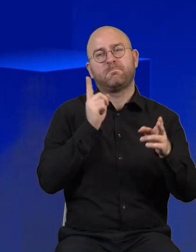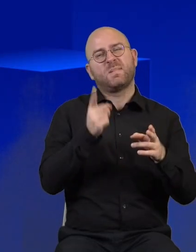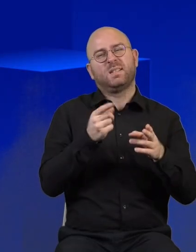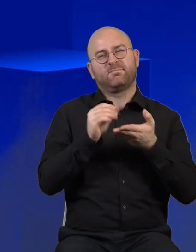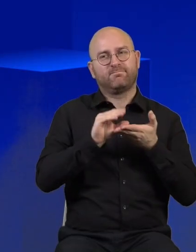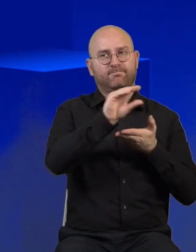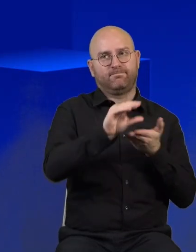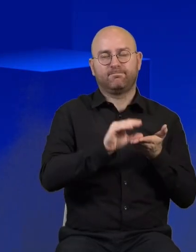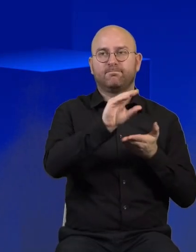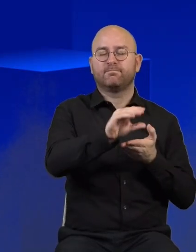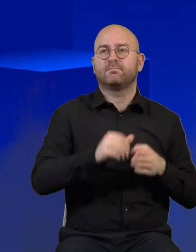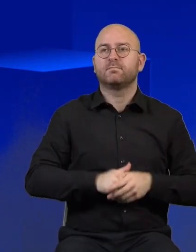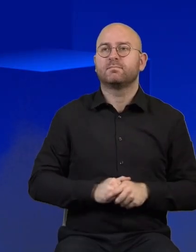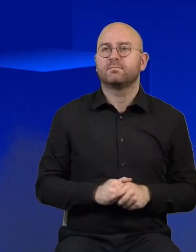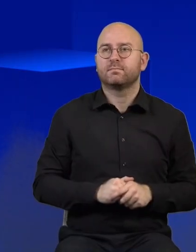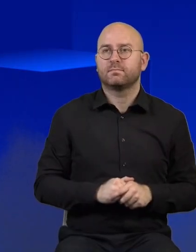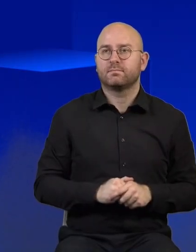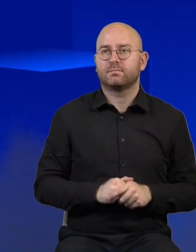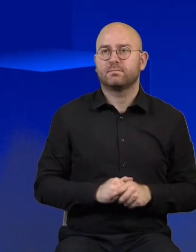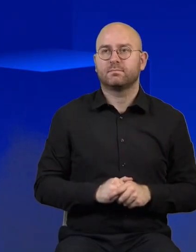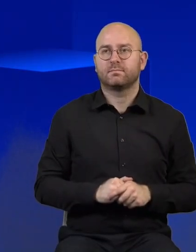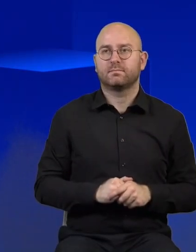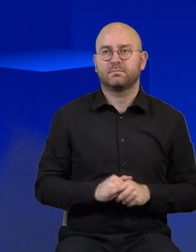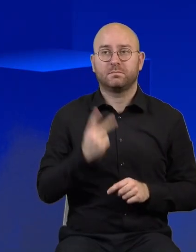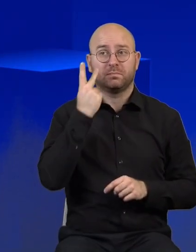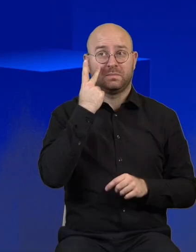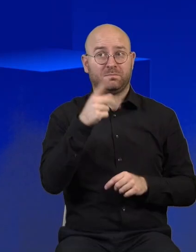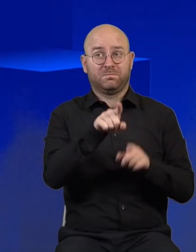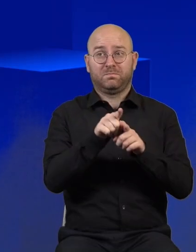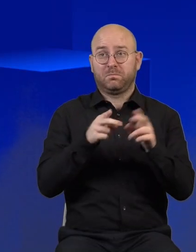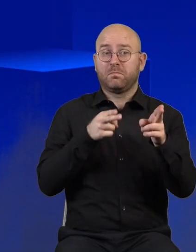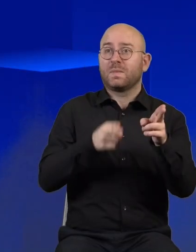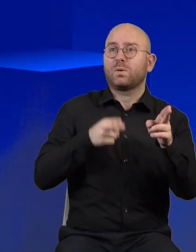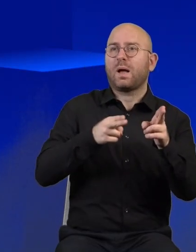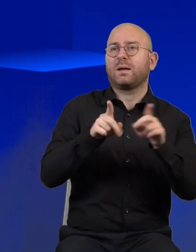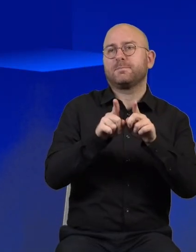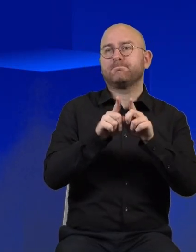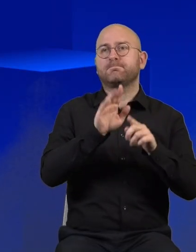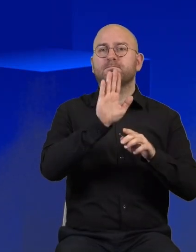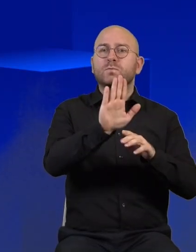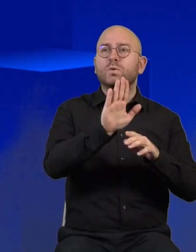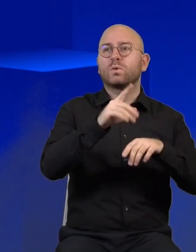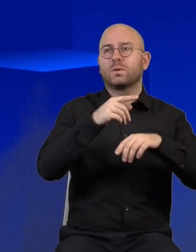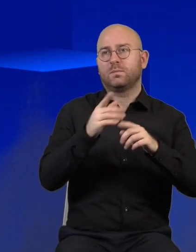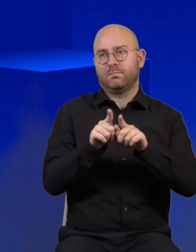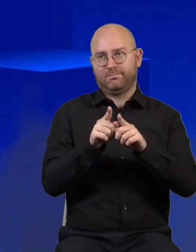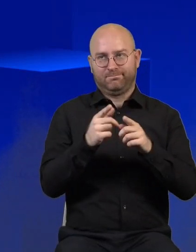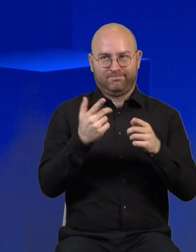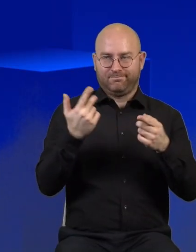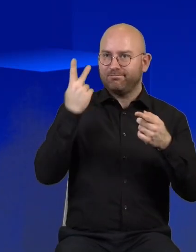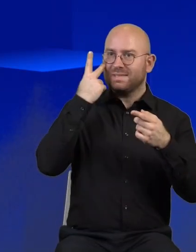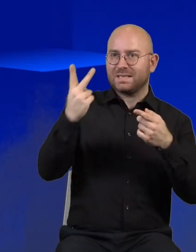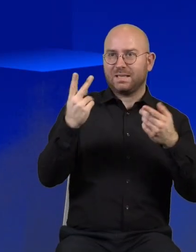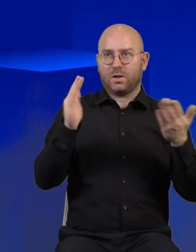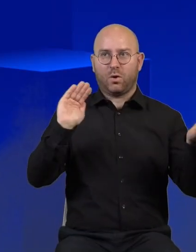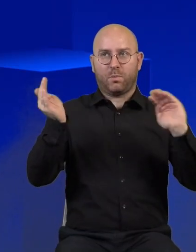which is also a more polluting mean of transport. And comparing travel